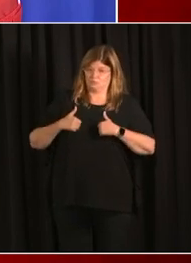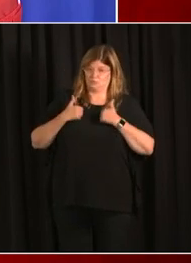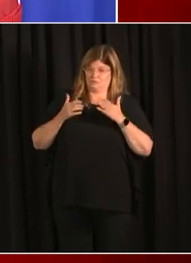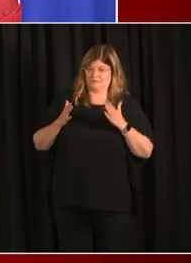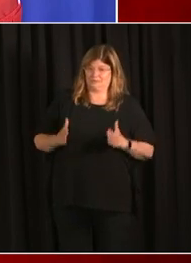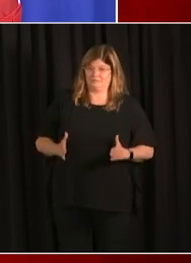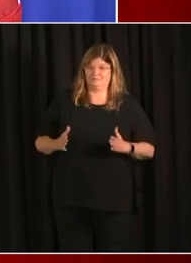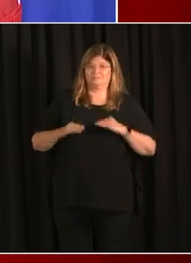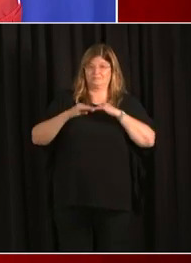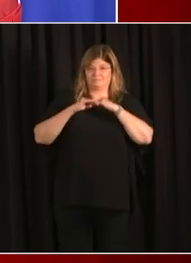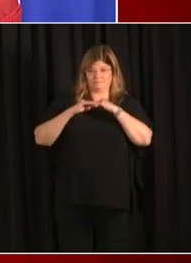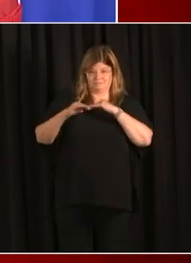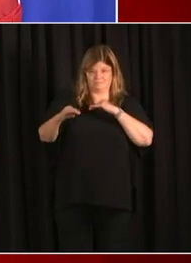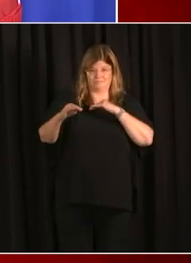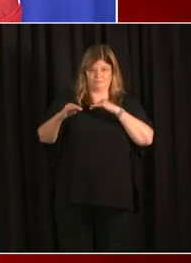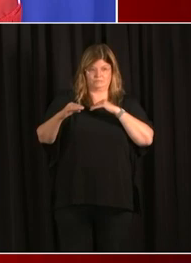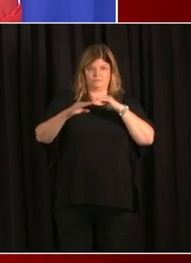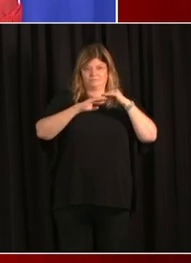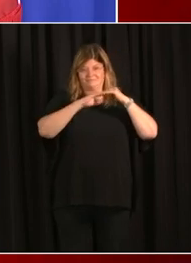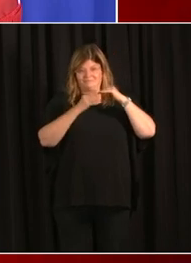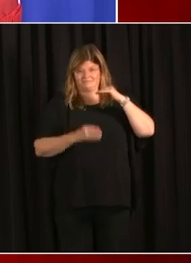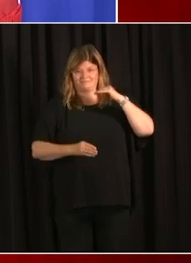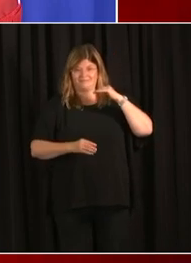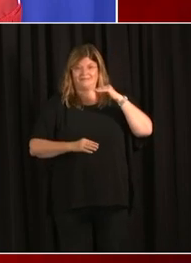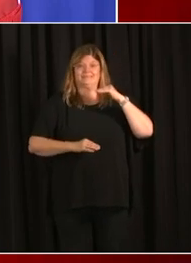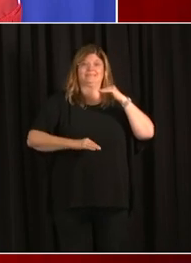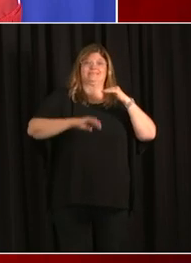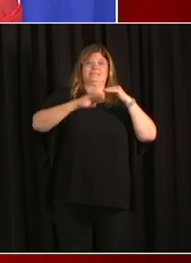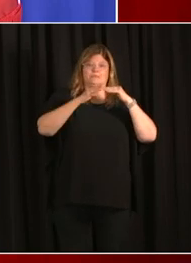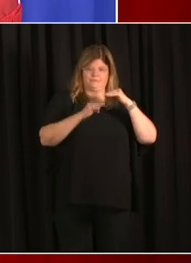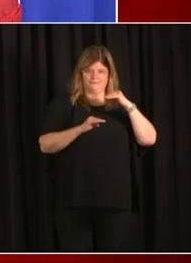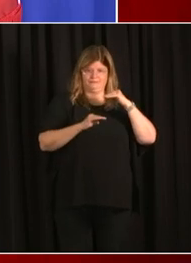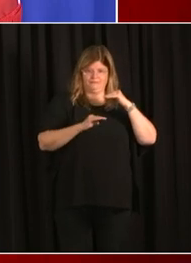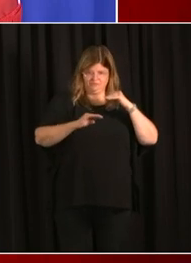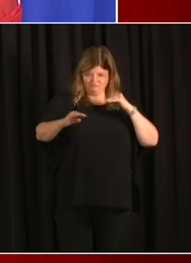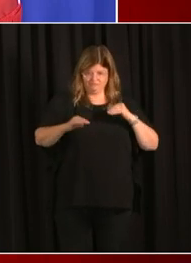flattened the curve and did exactly what we asked of them.